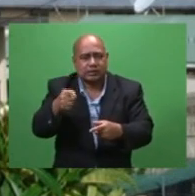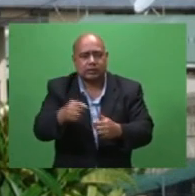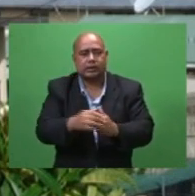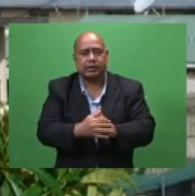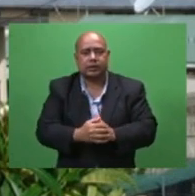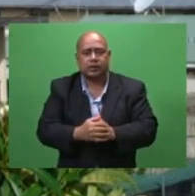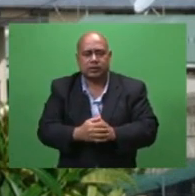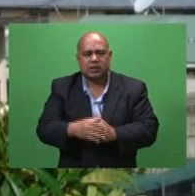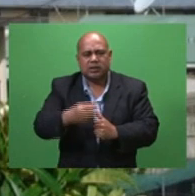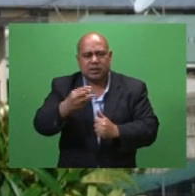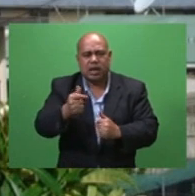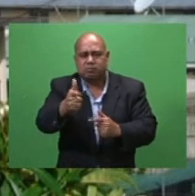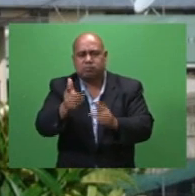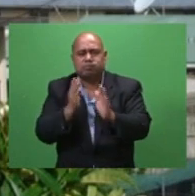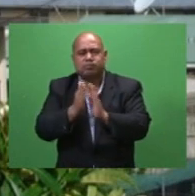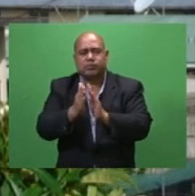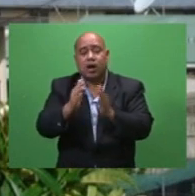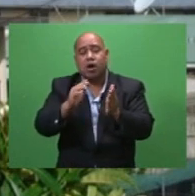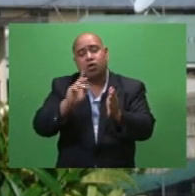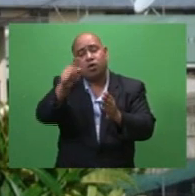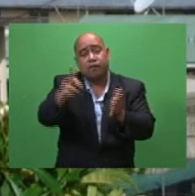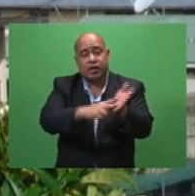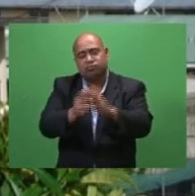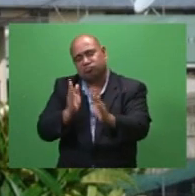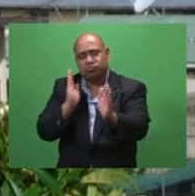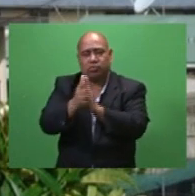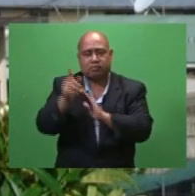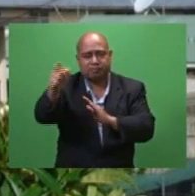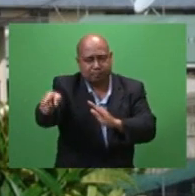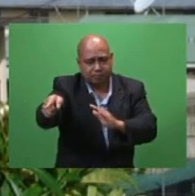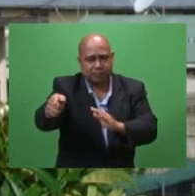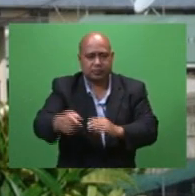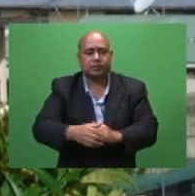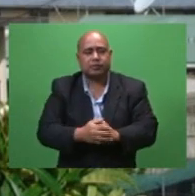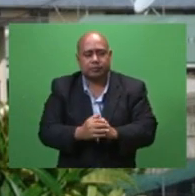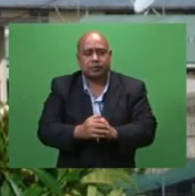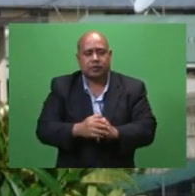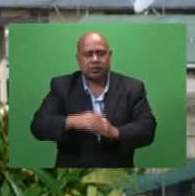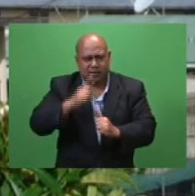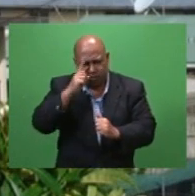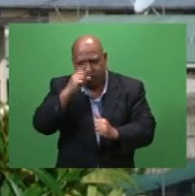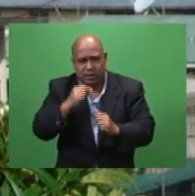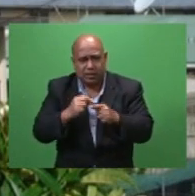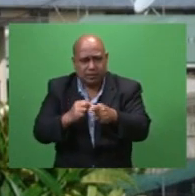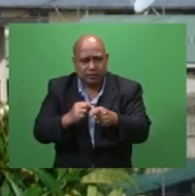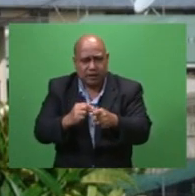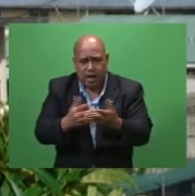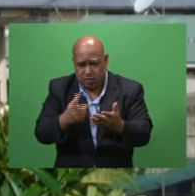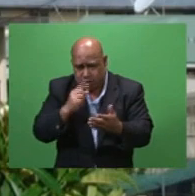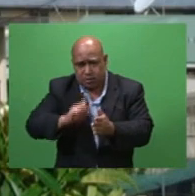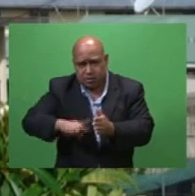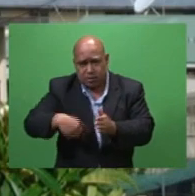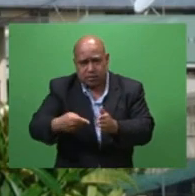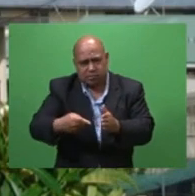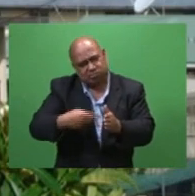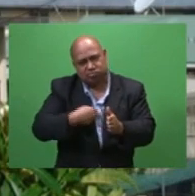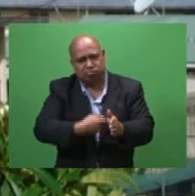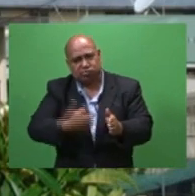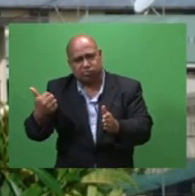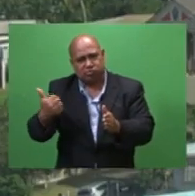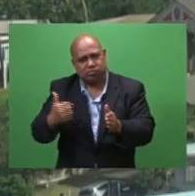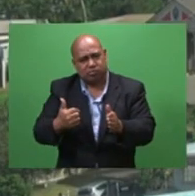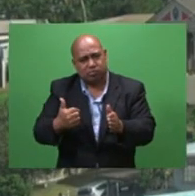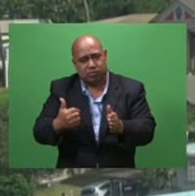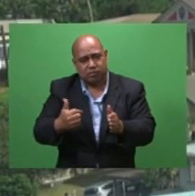to villages to fend for themselves. So all in all, there's an increase in number of